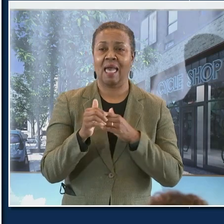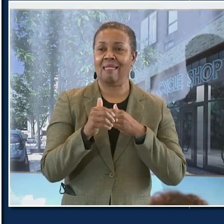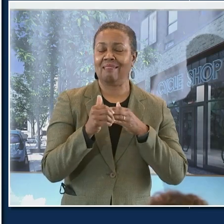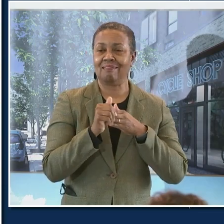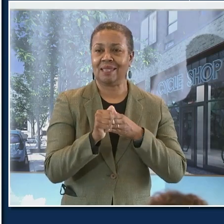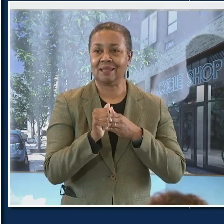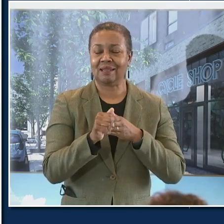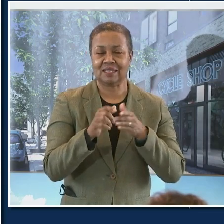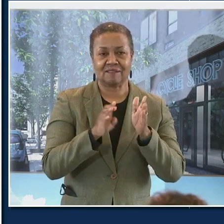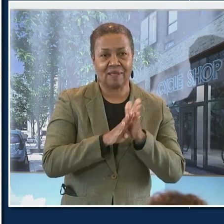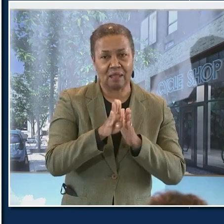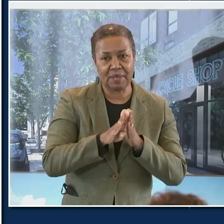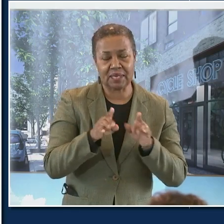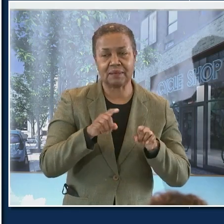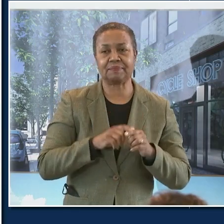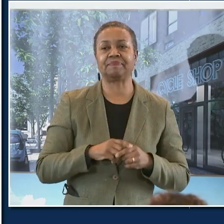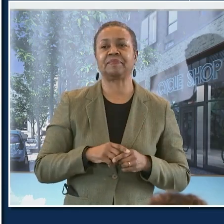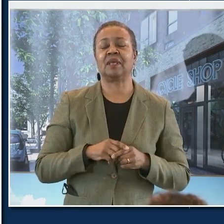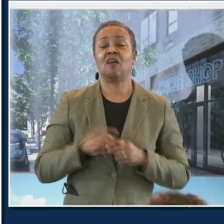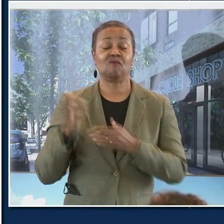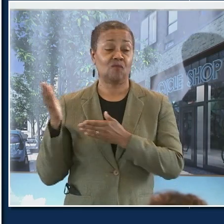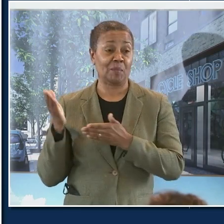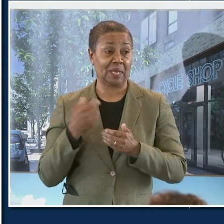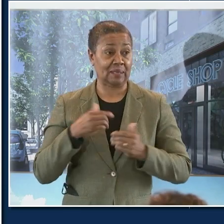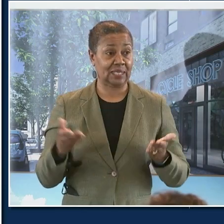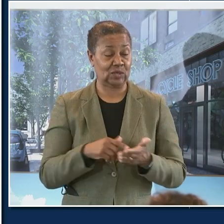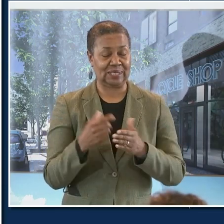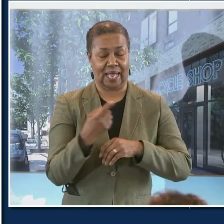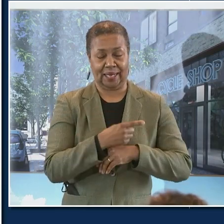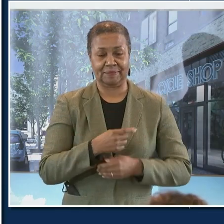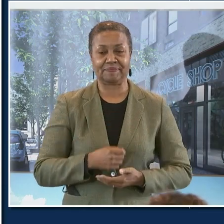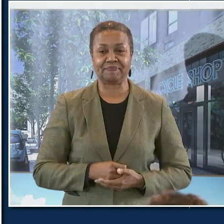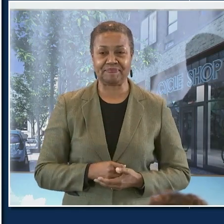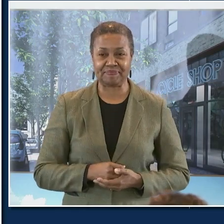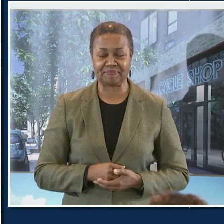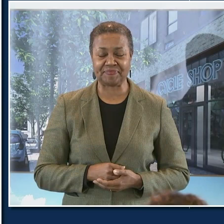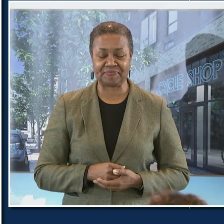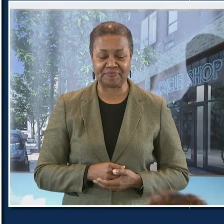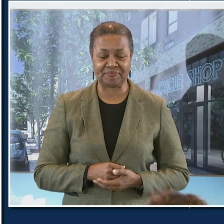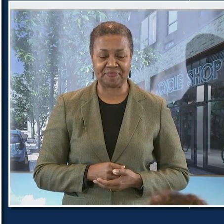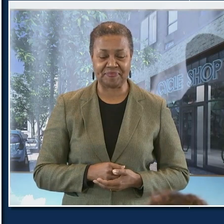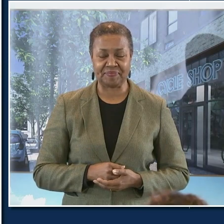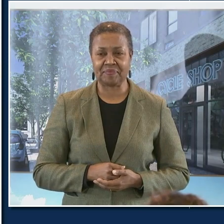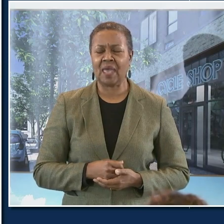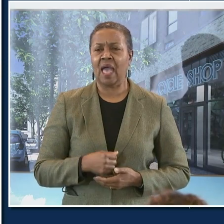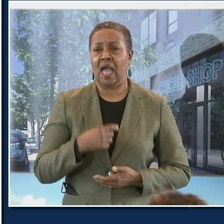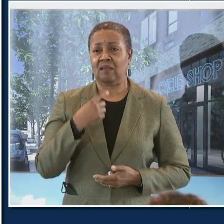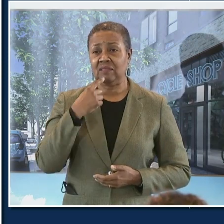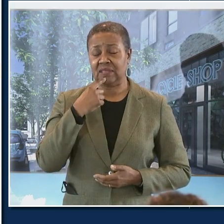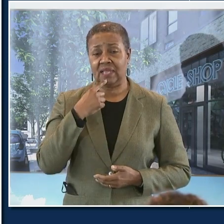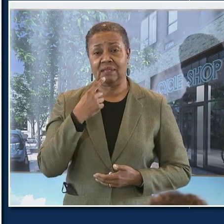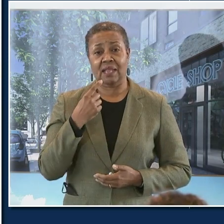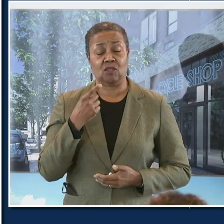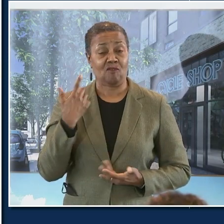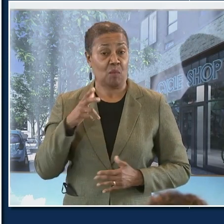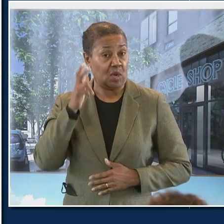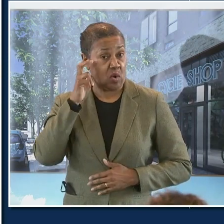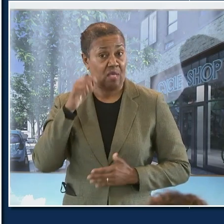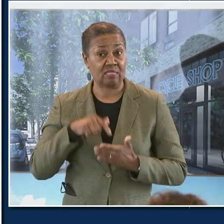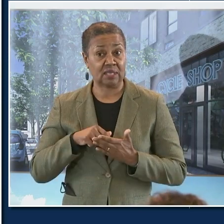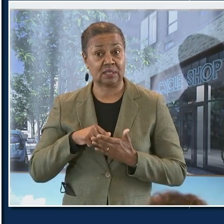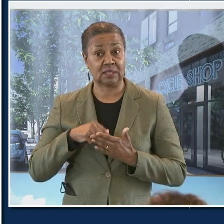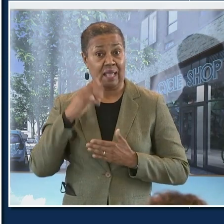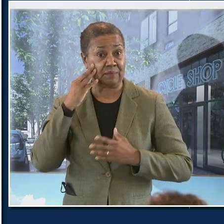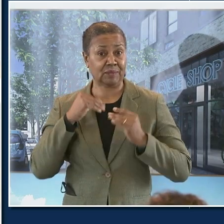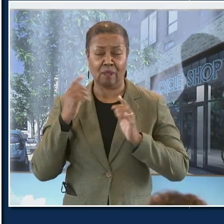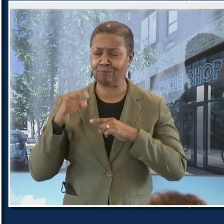development, Ann McKenzie, for bringing us here today. And I've said this, and you've heard it before, that this has been a long journey. I've